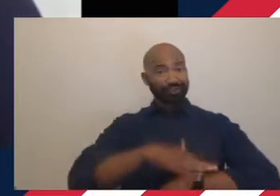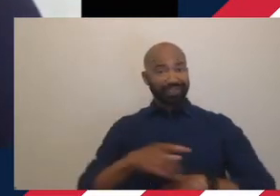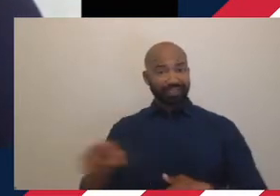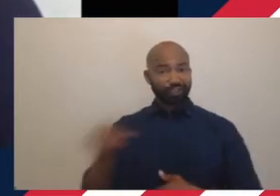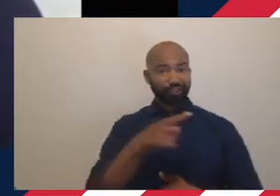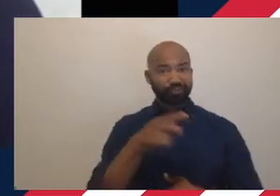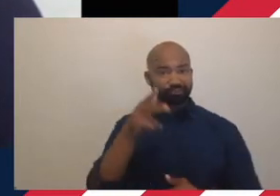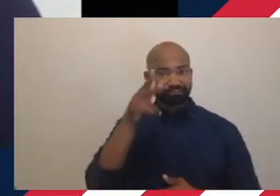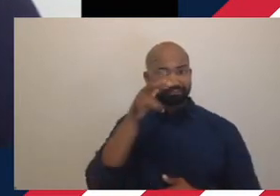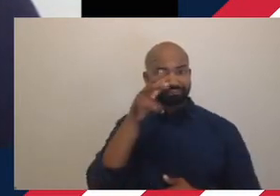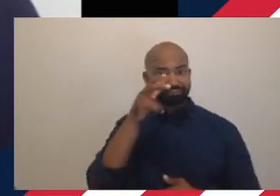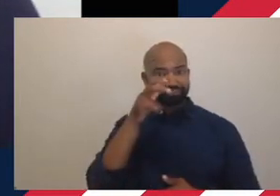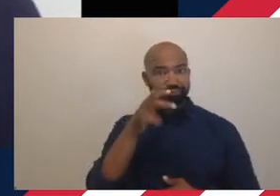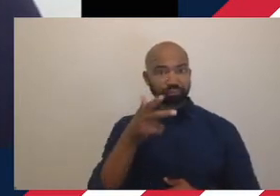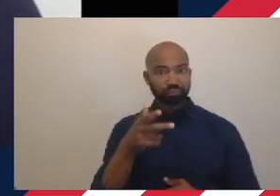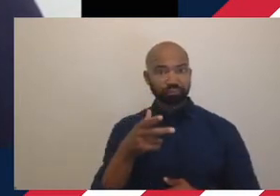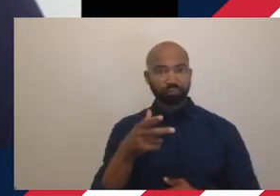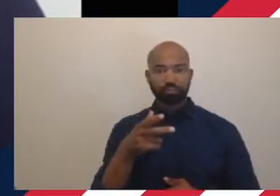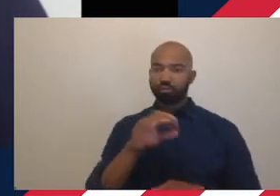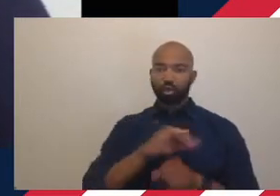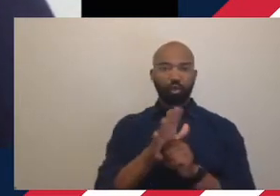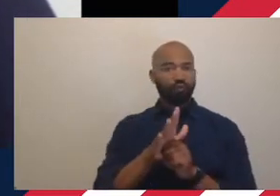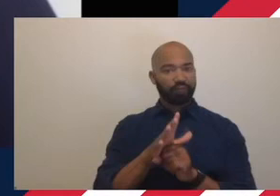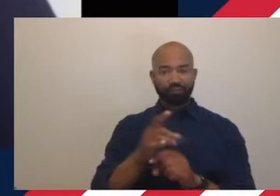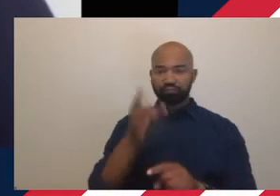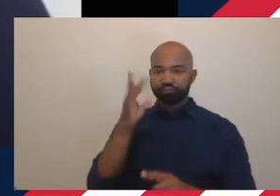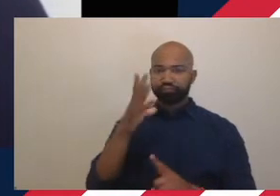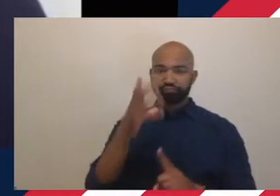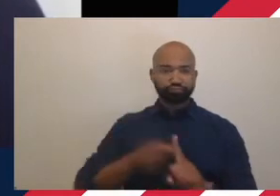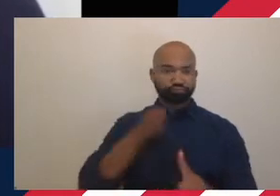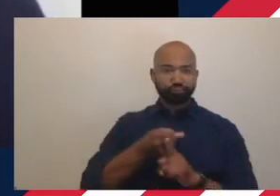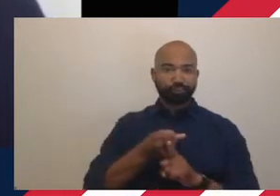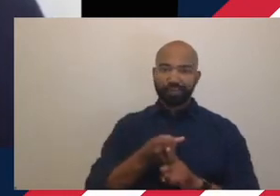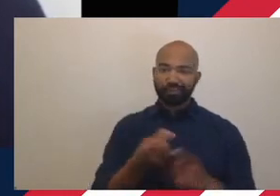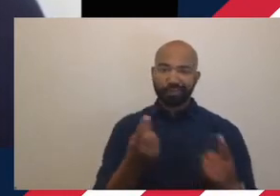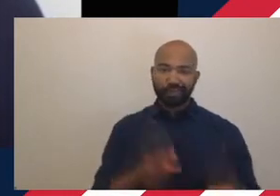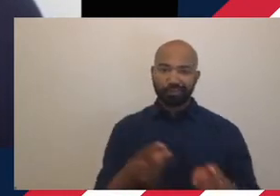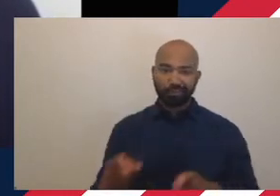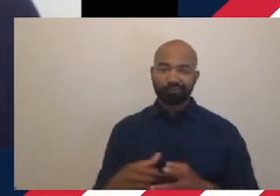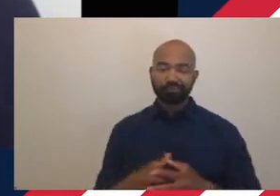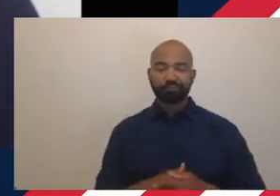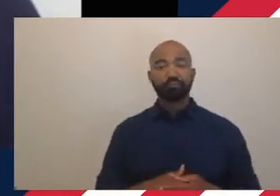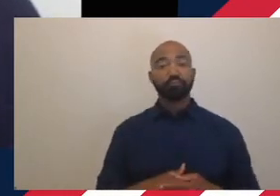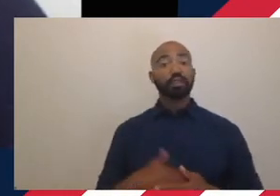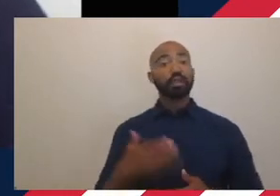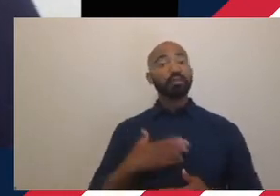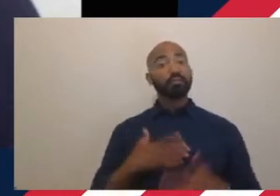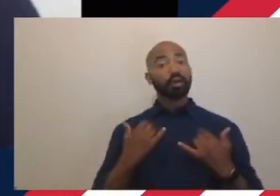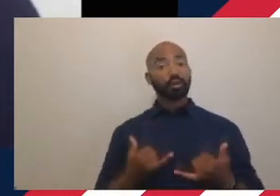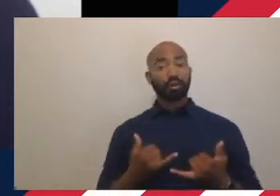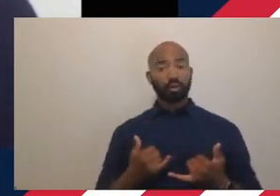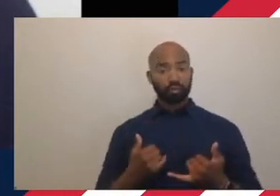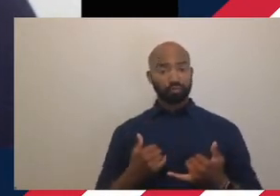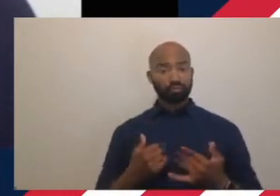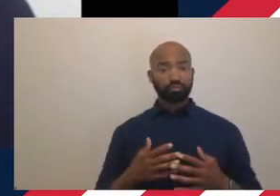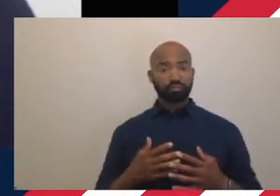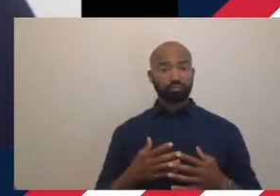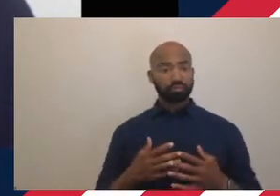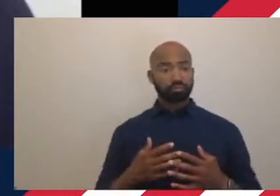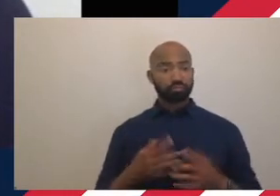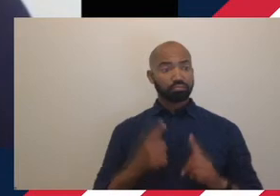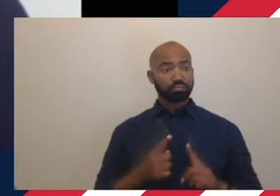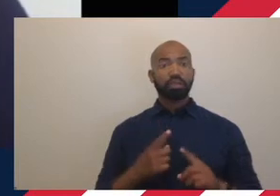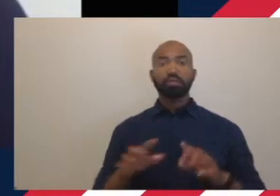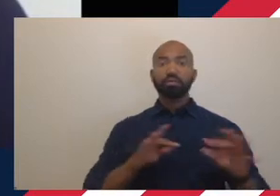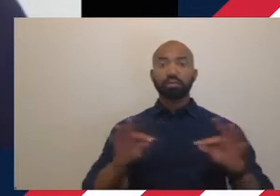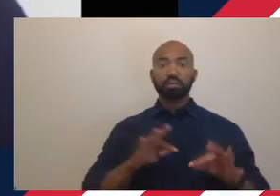how terrible the impacts of COVID-19 have been. My goal today is to just sort of give you a brief overview of some of the global impacts